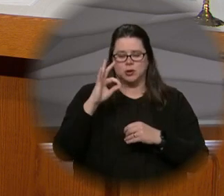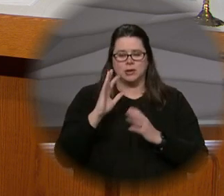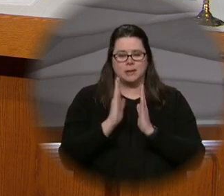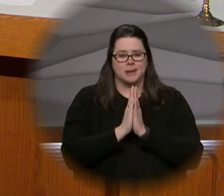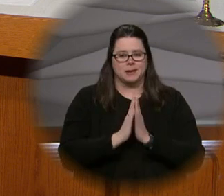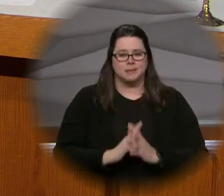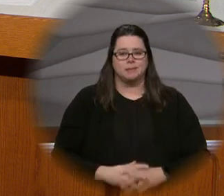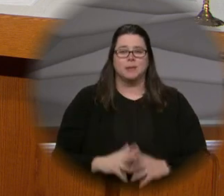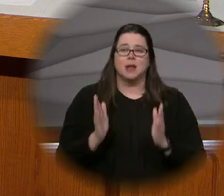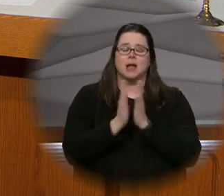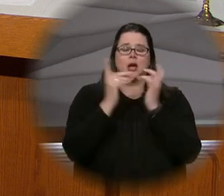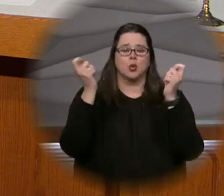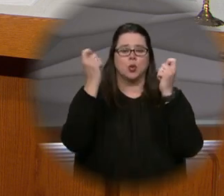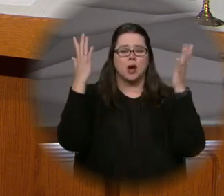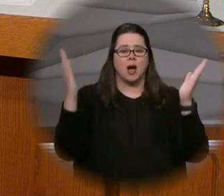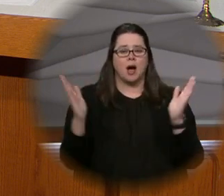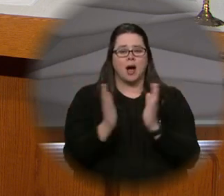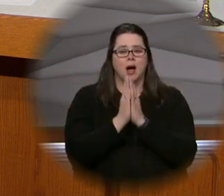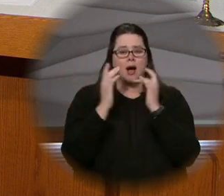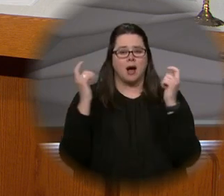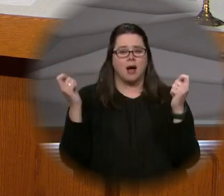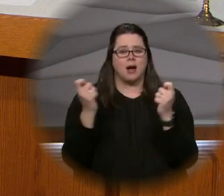Amen. Alleluia.